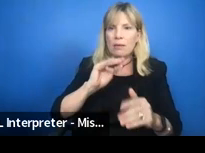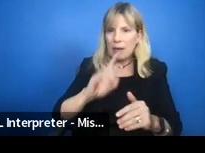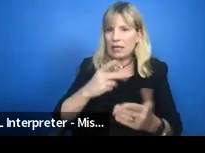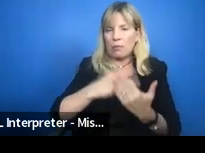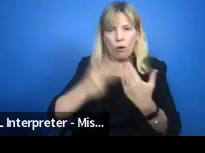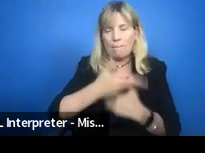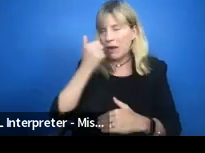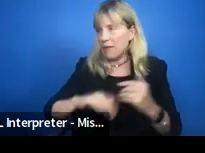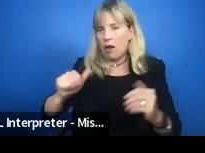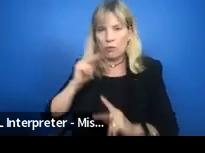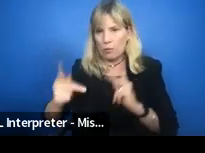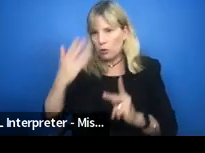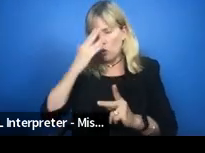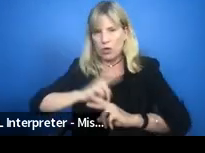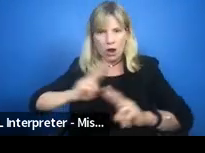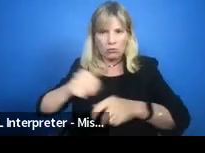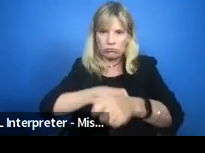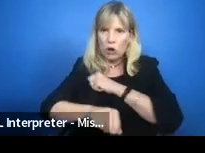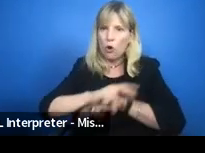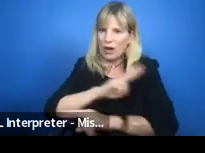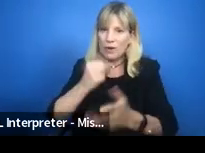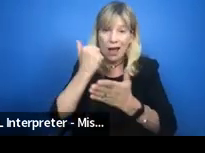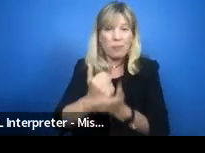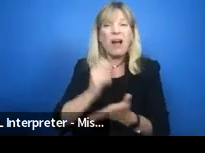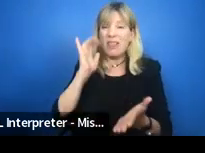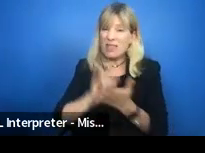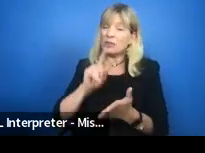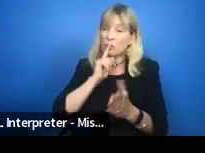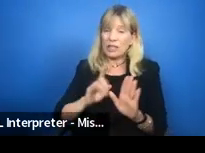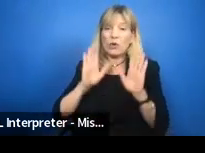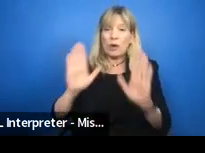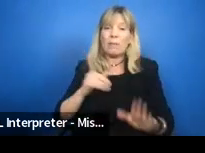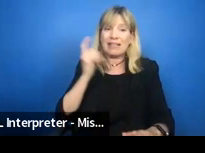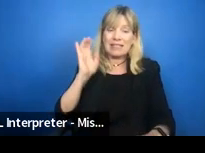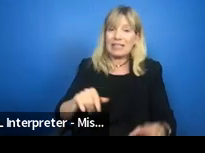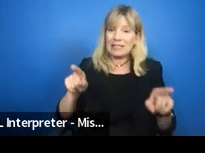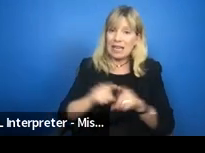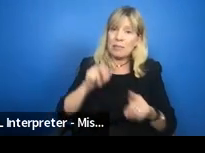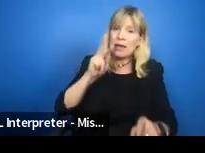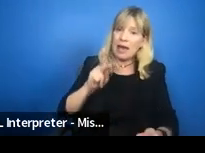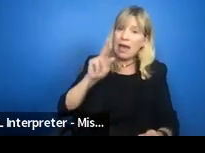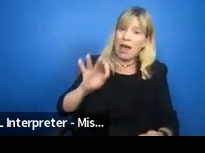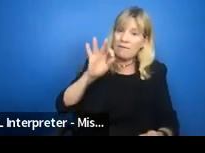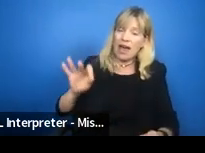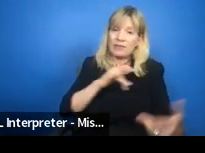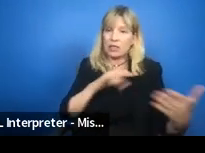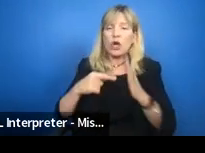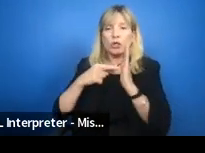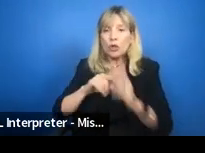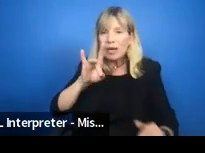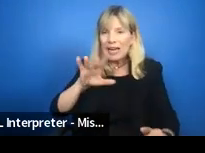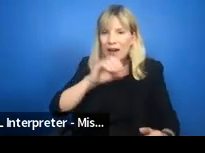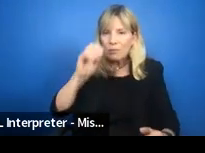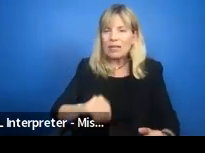than anyone, and they're ready to help, which is actually really great because that same KFF study found that 85%